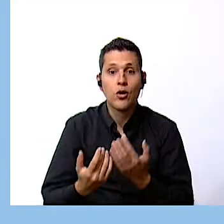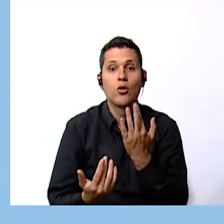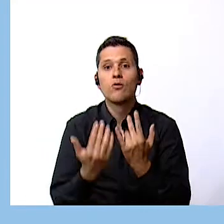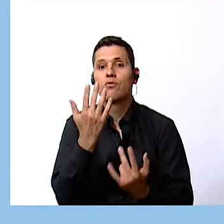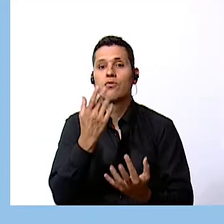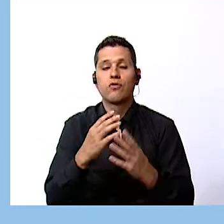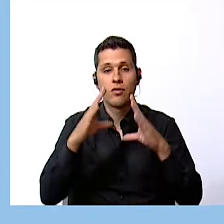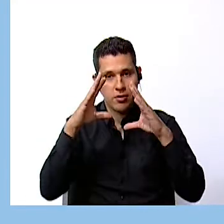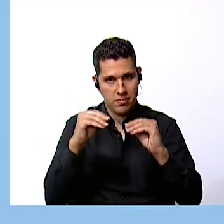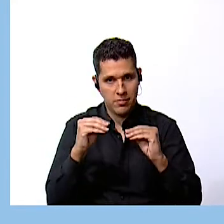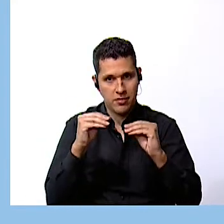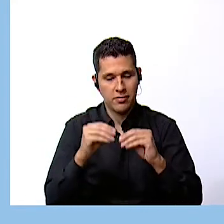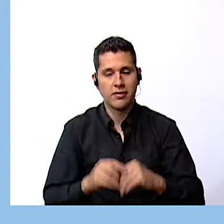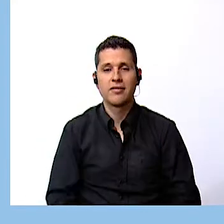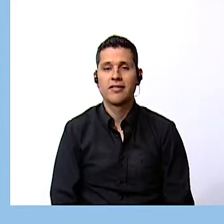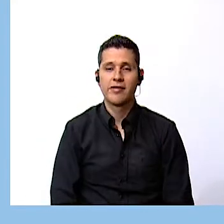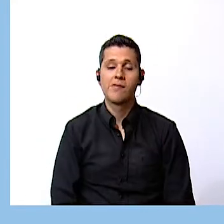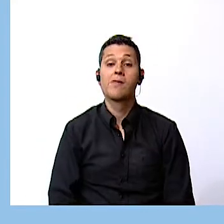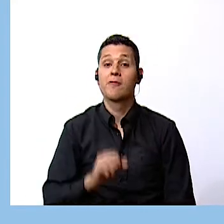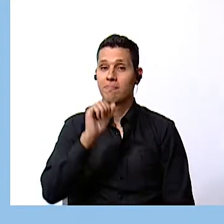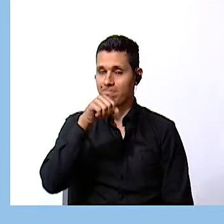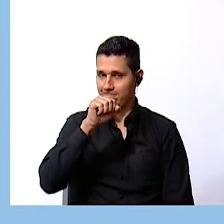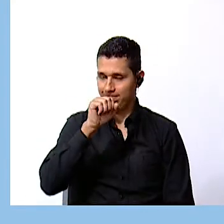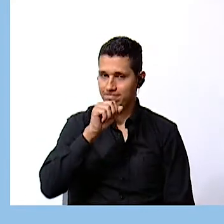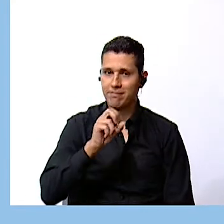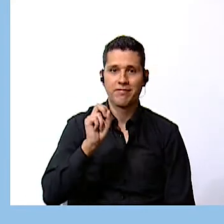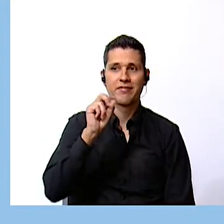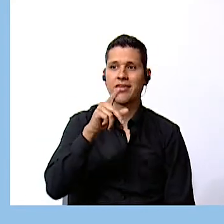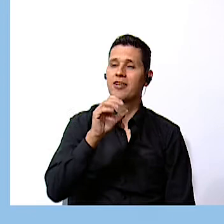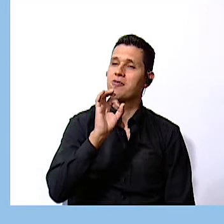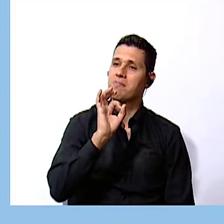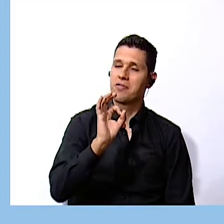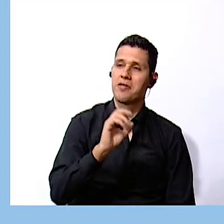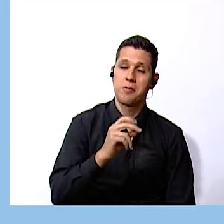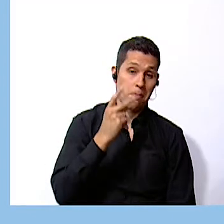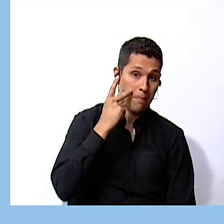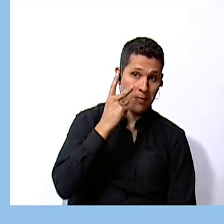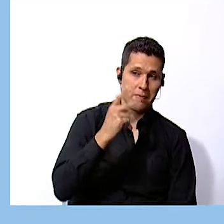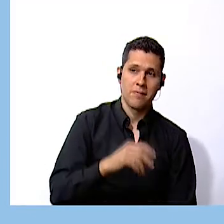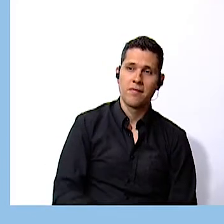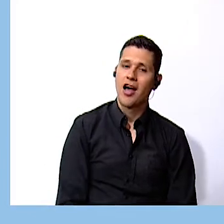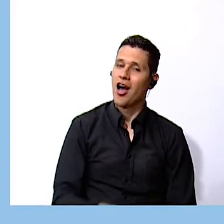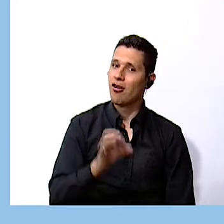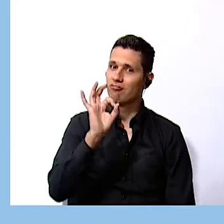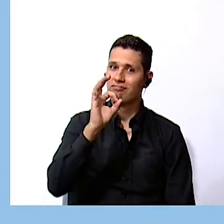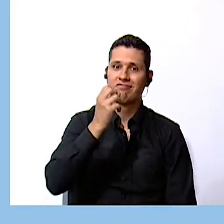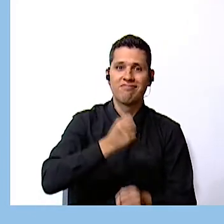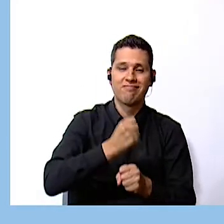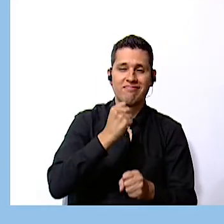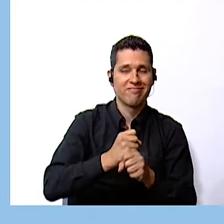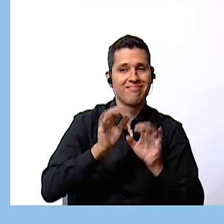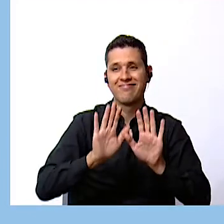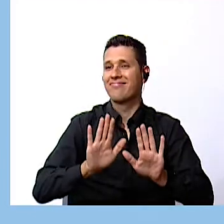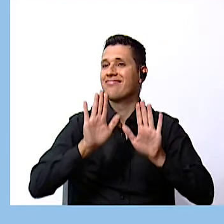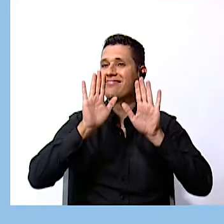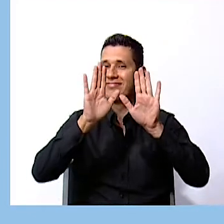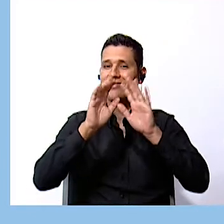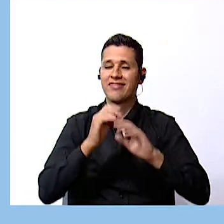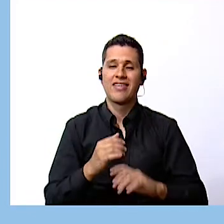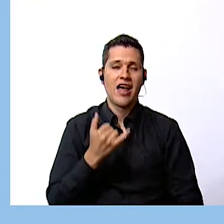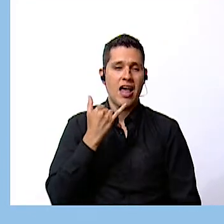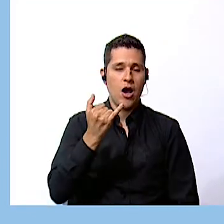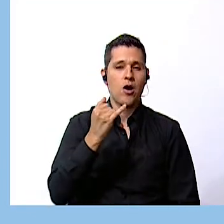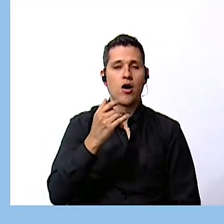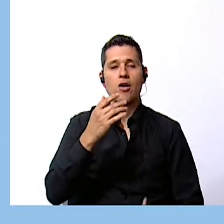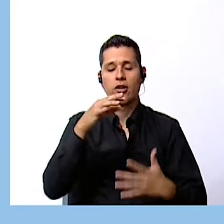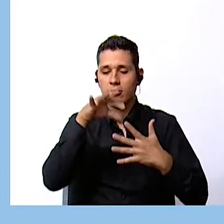el extinguidor. Well done. Okay. Good job. Excellent. Now, let's classify